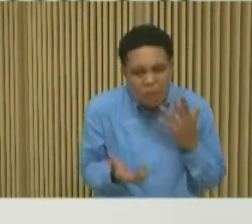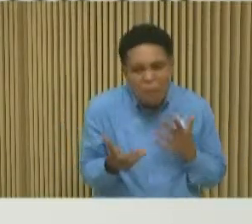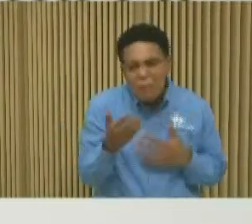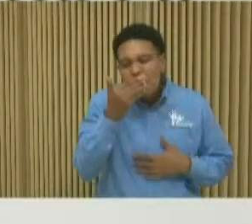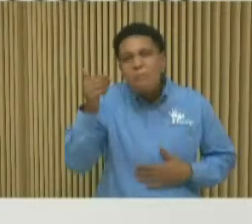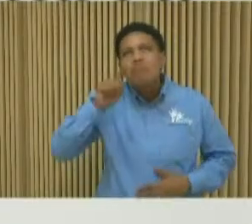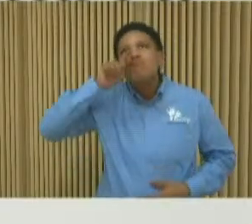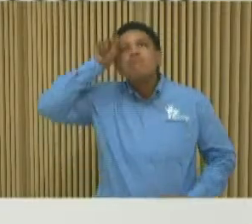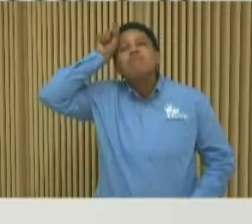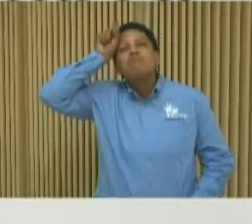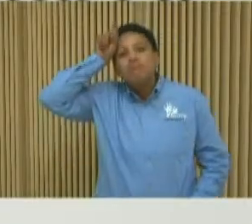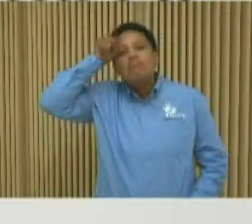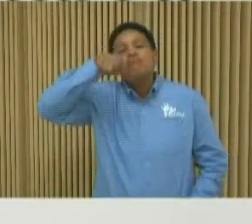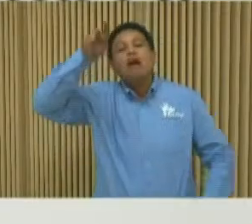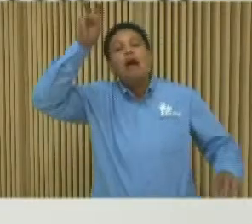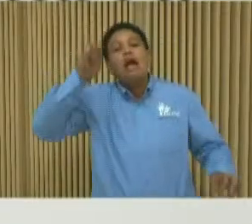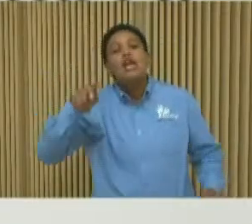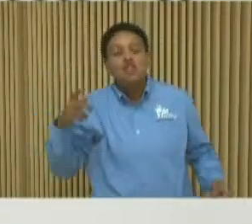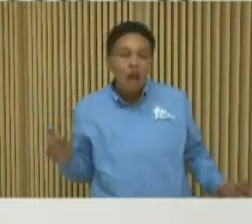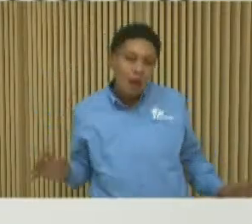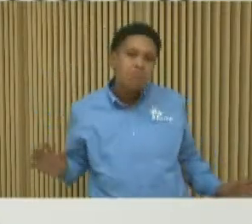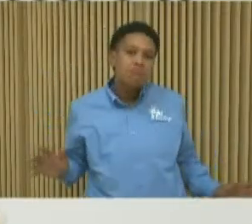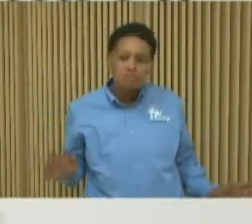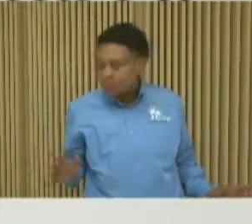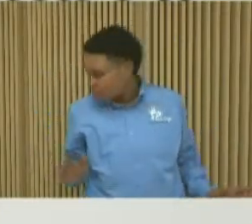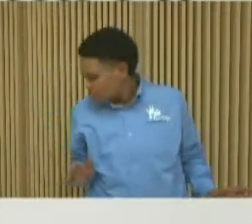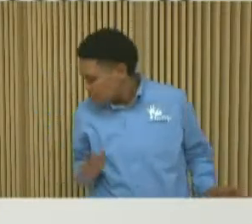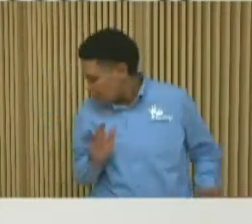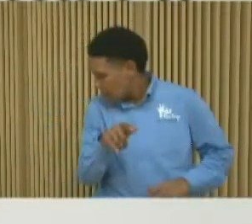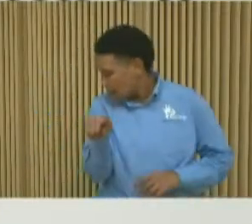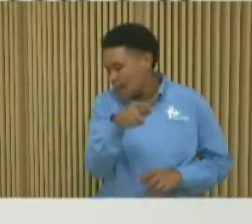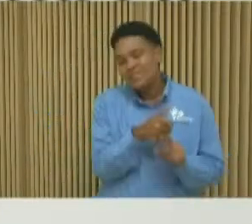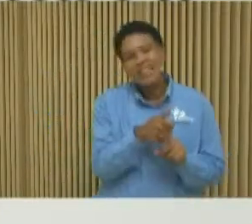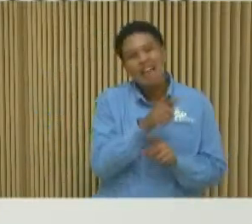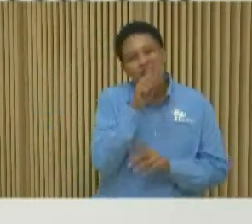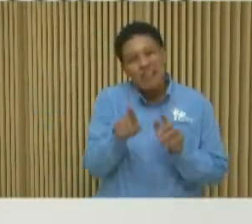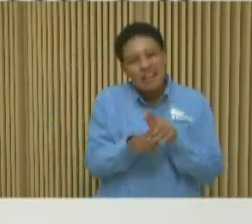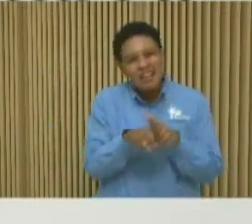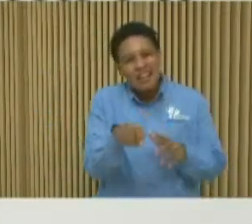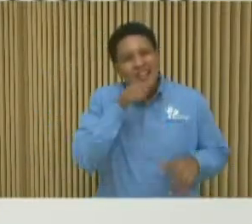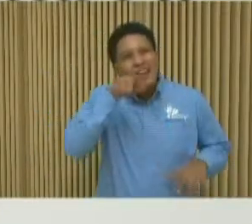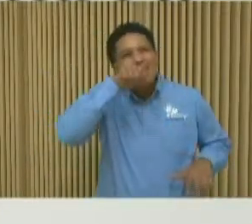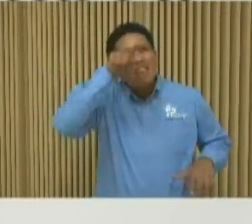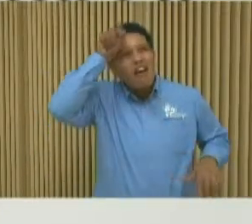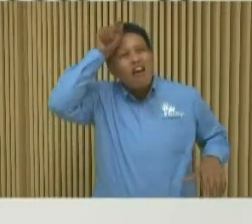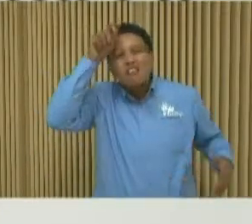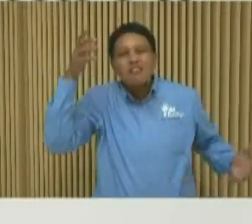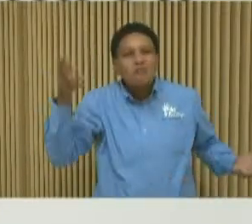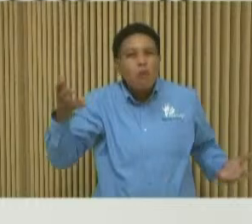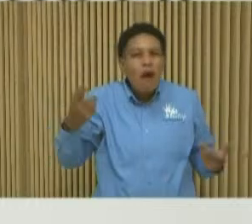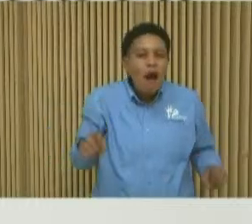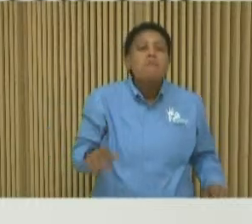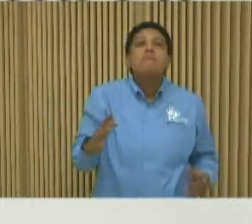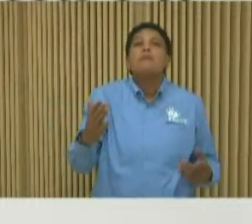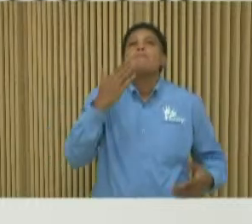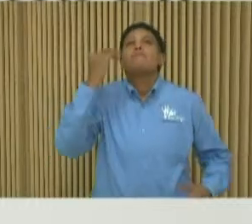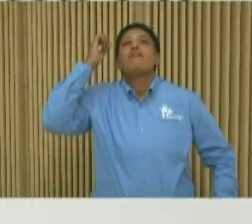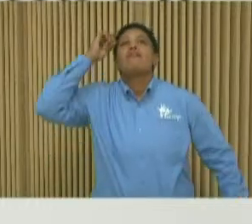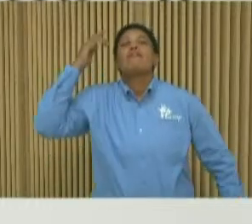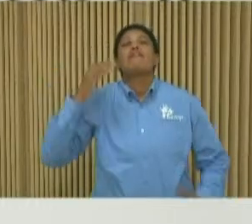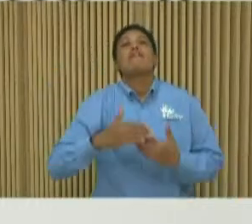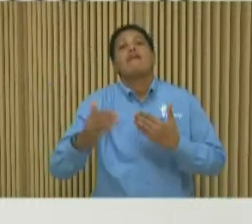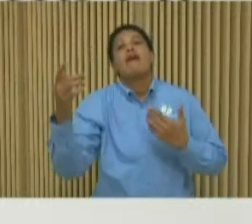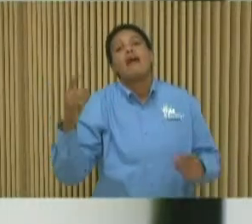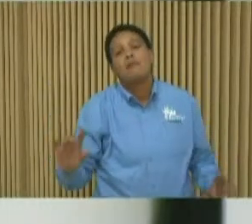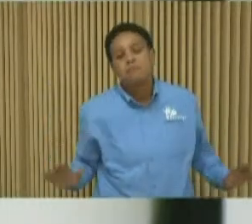better understood the issues that they came there not understanding what is happening at all.